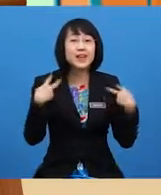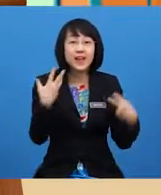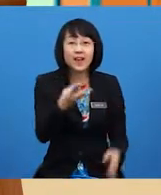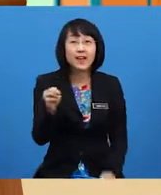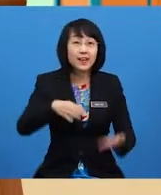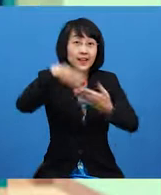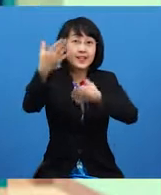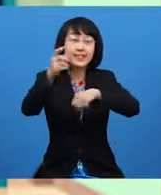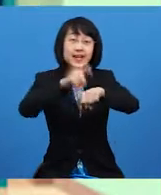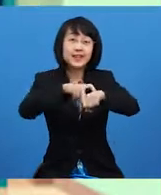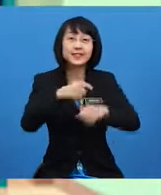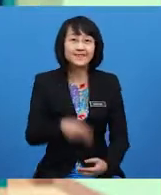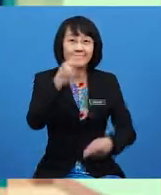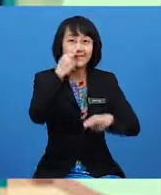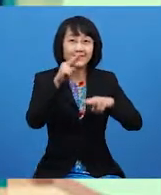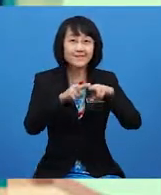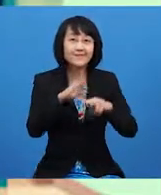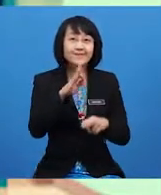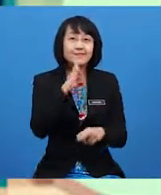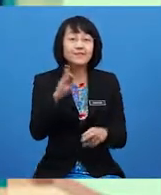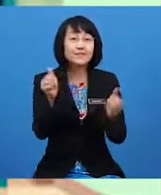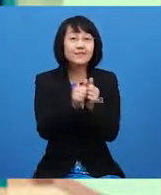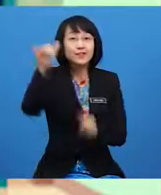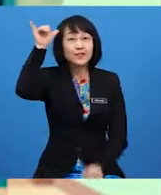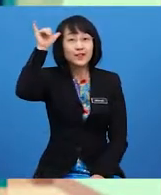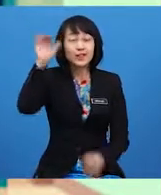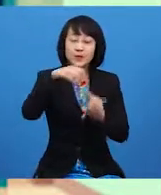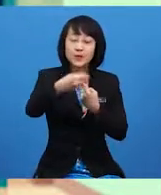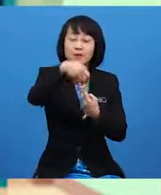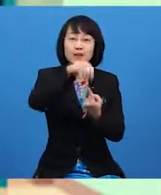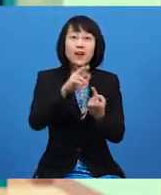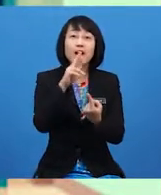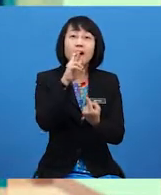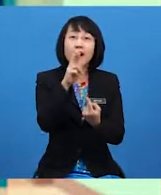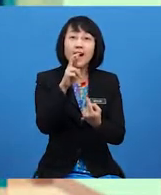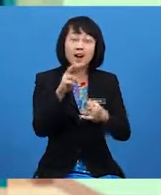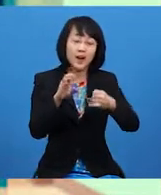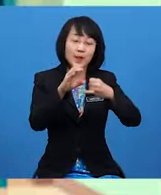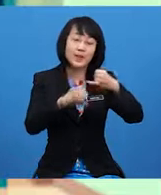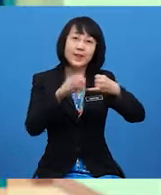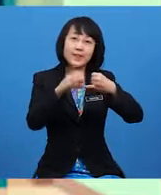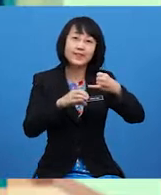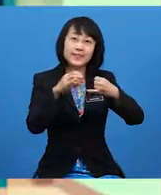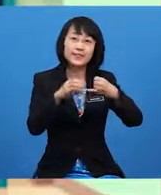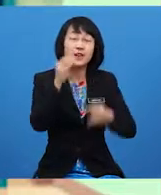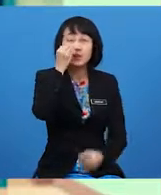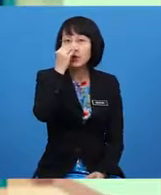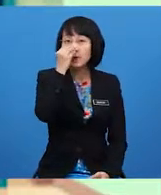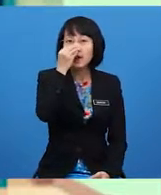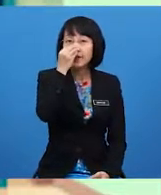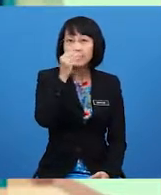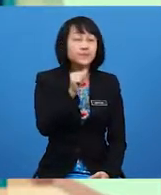time. Fun fact with Yolo. Bananas are berries and